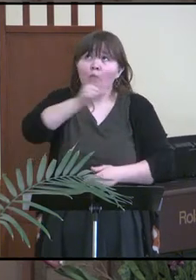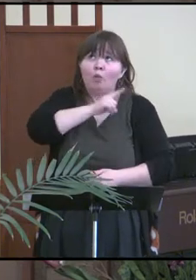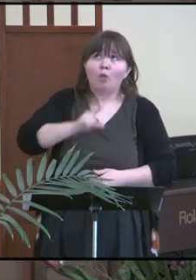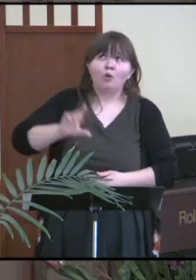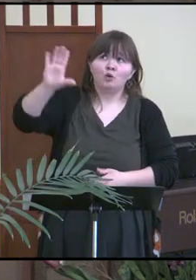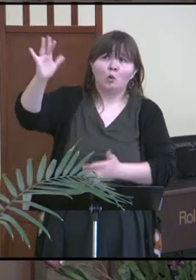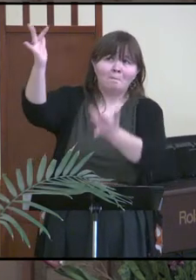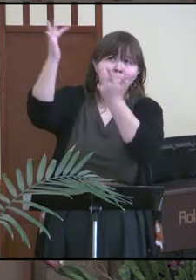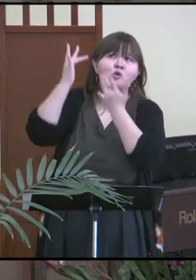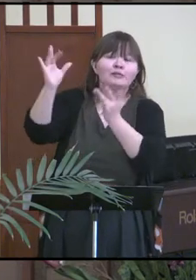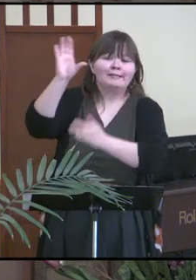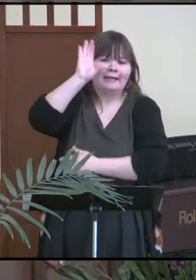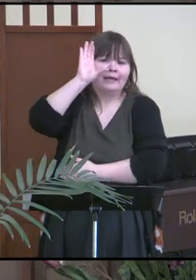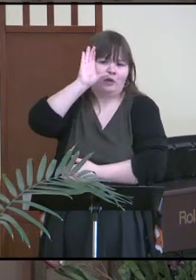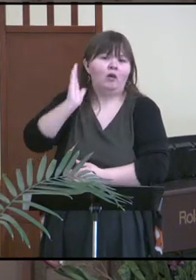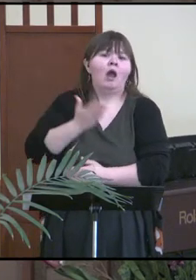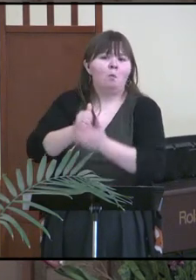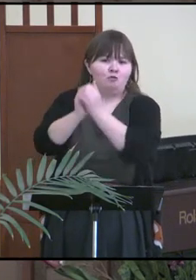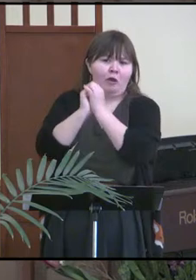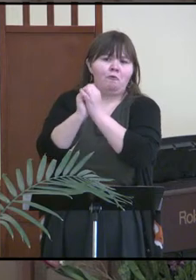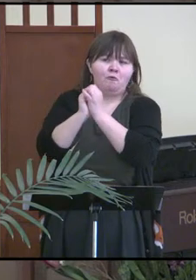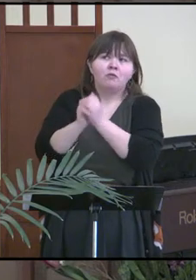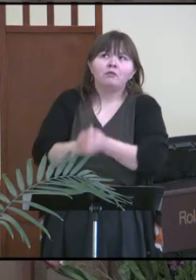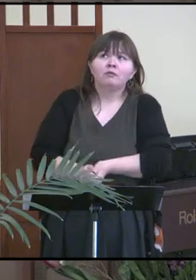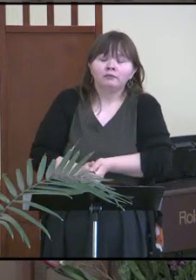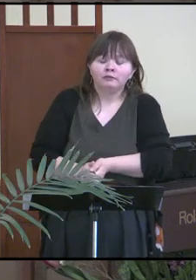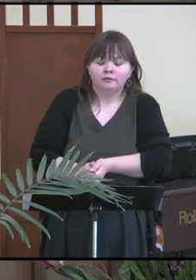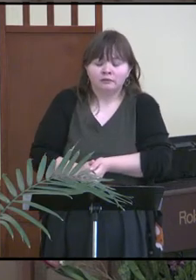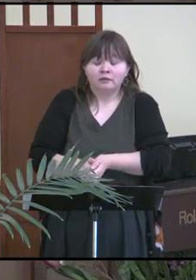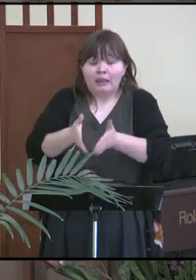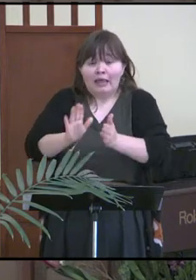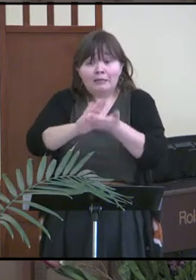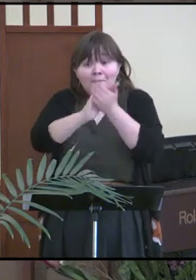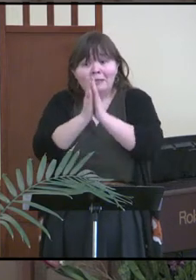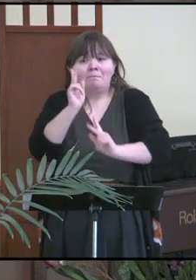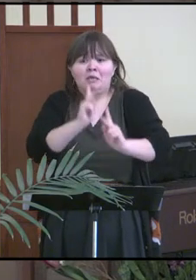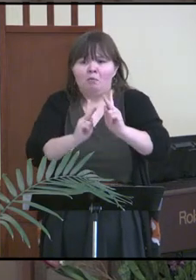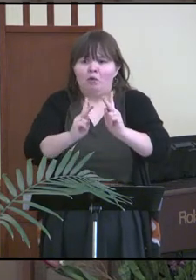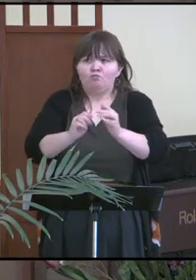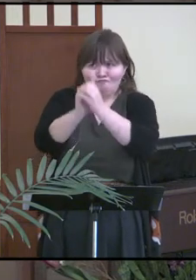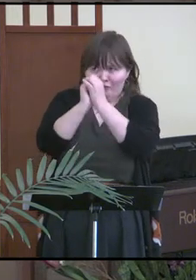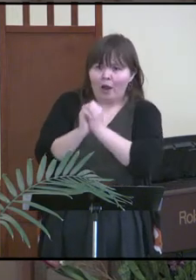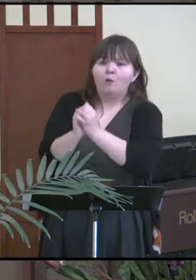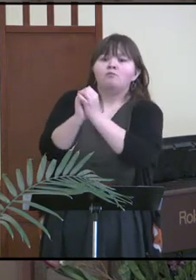mercy, hear our prayers. Let us be a people of prayer.